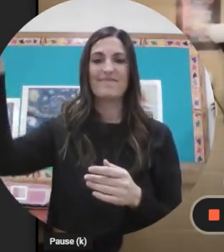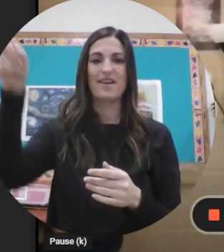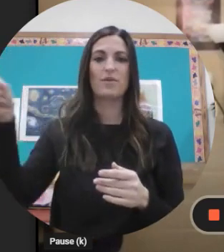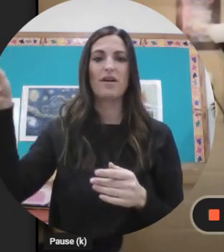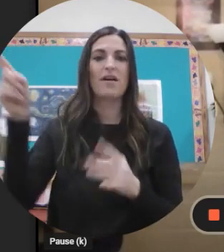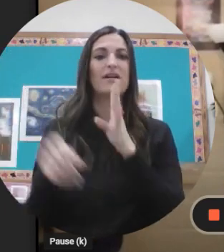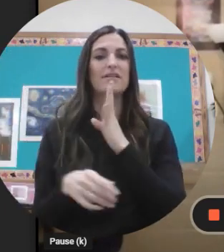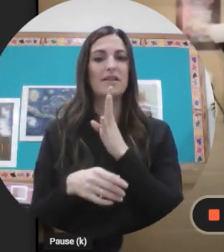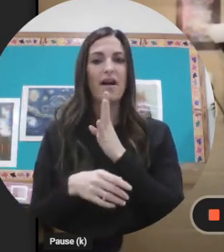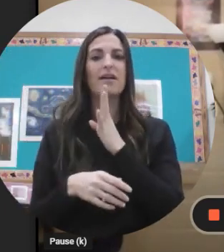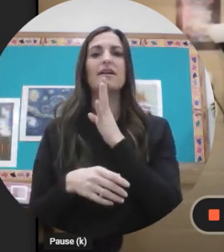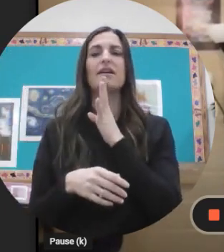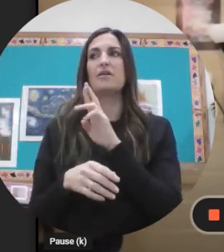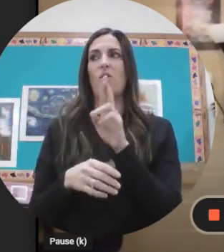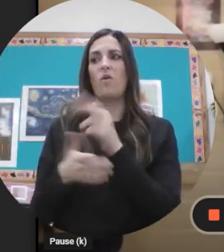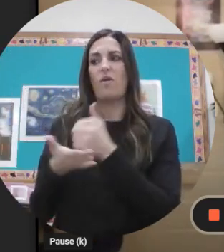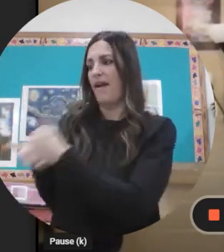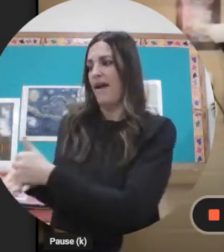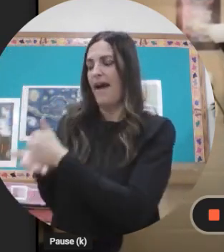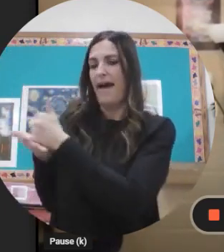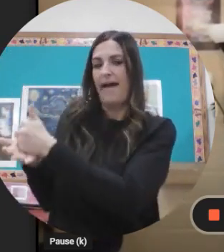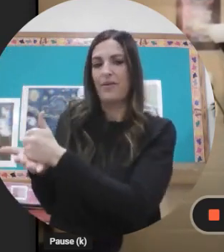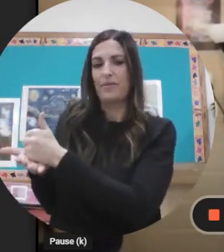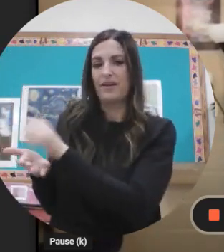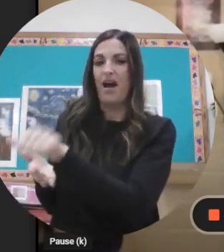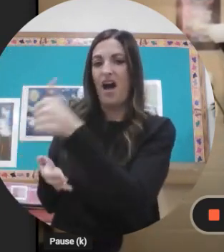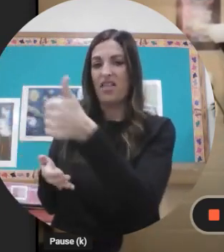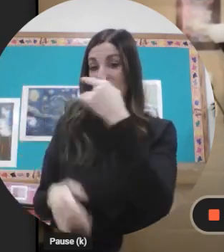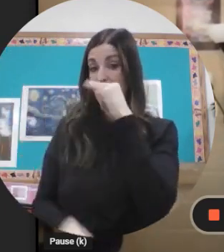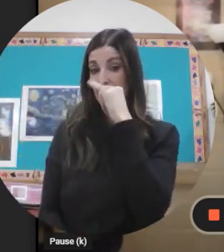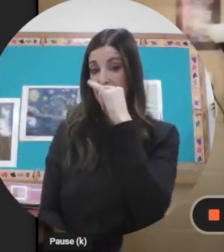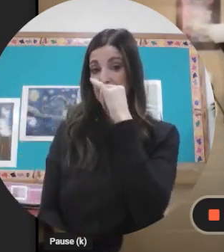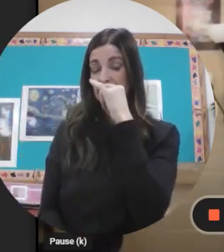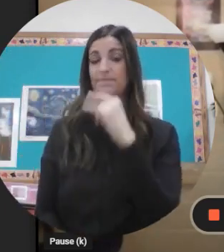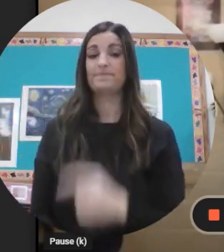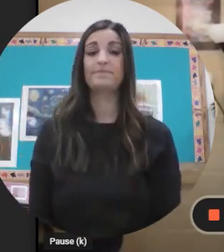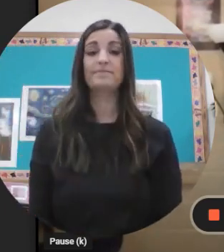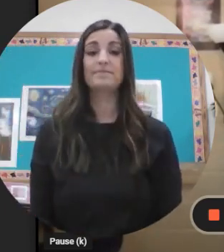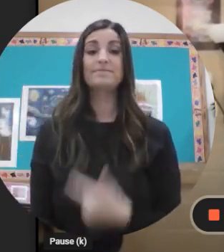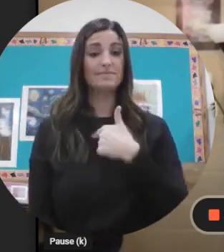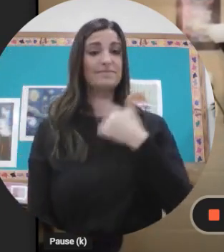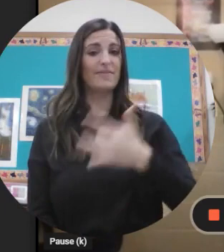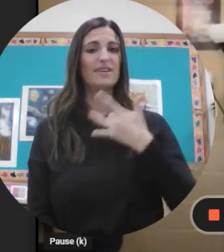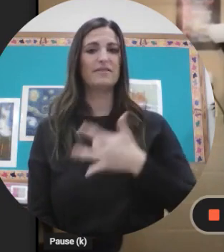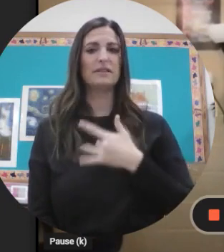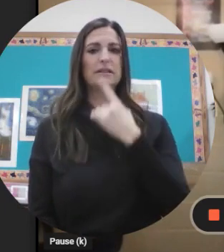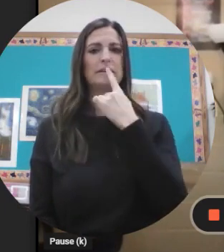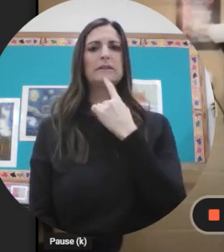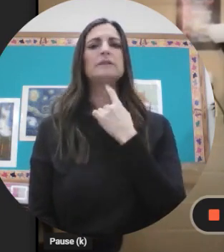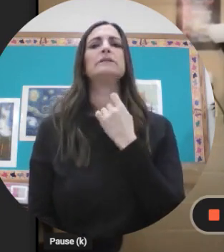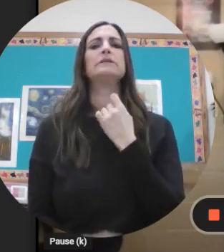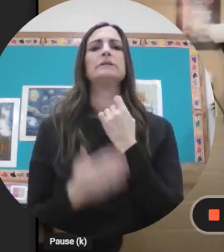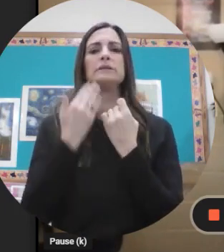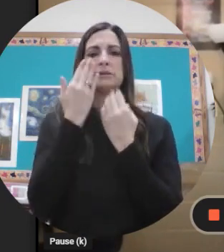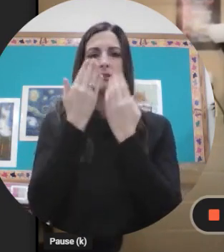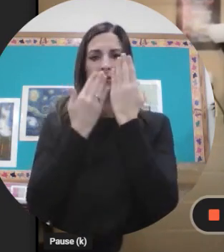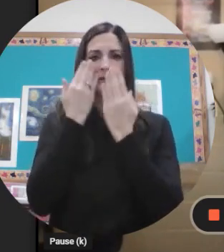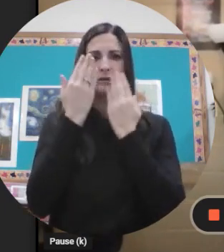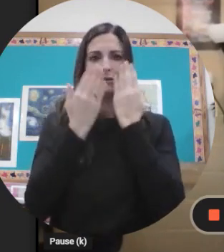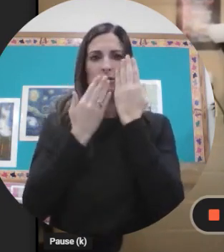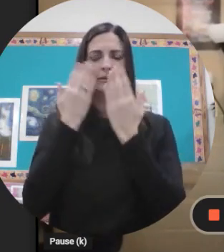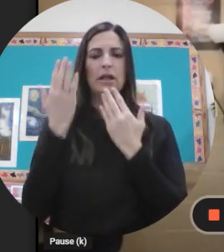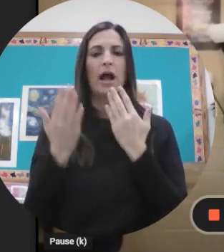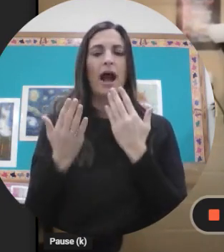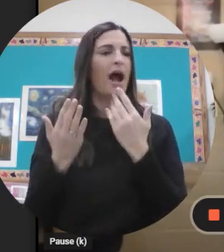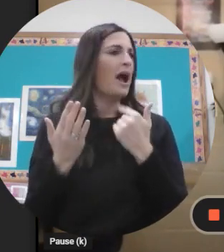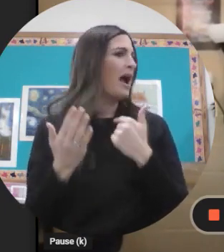other or helping the littlest kids tie shoes or open milk cartons. I could feel my face getting hot. Even though I hadn't done anything